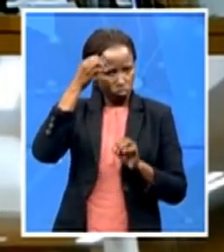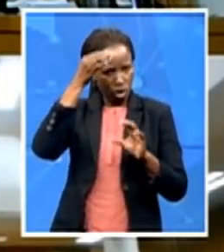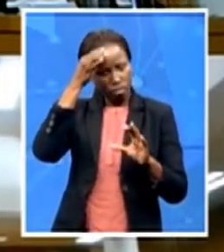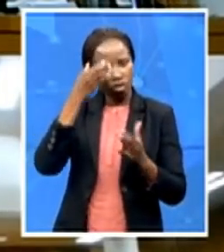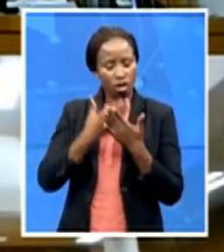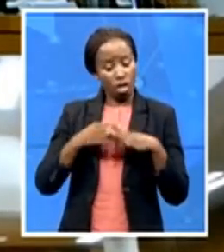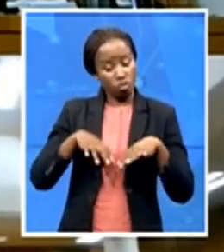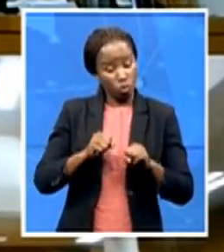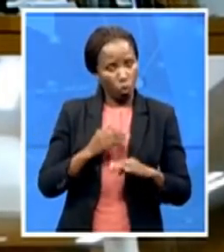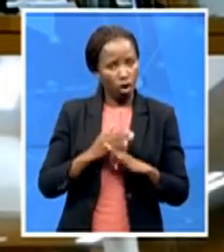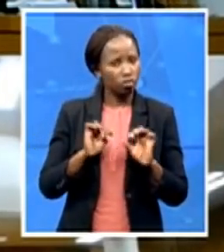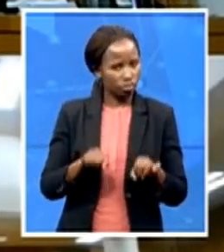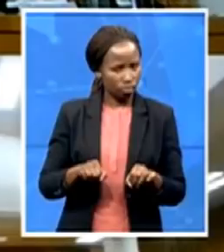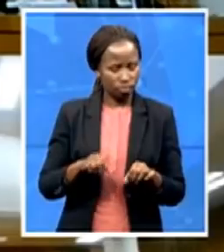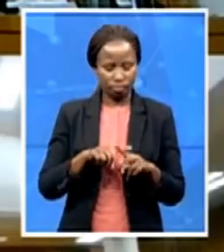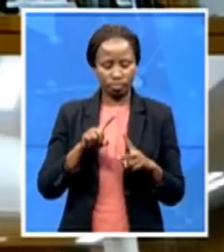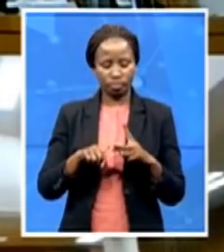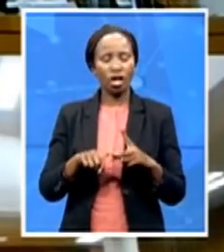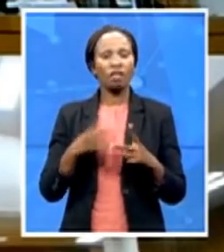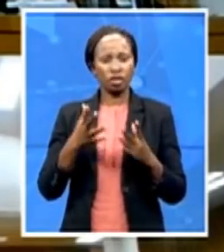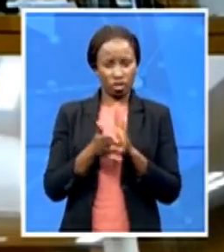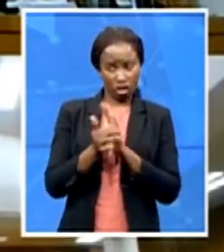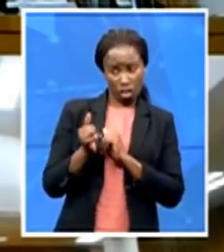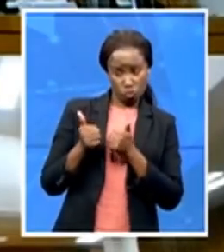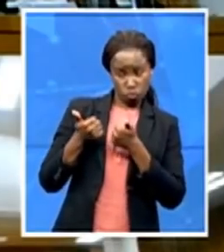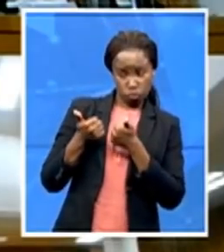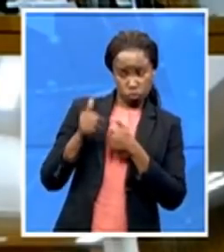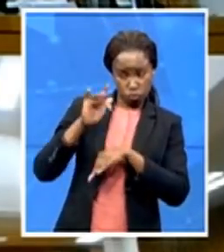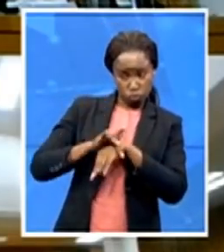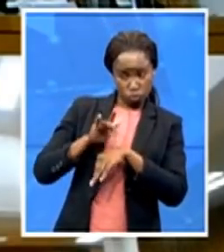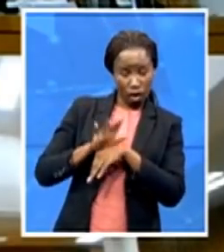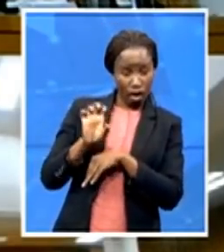to perform his or her duties